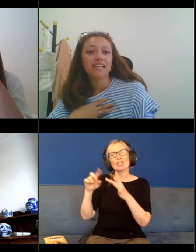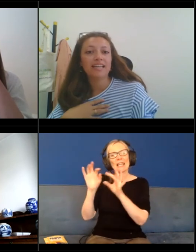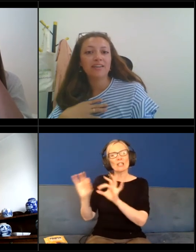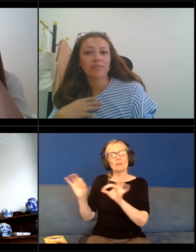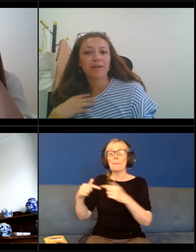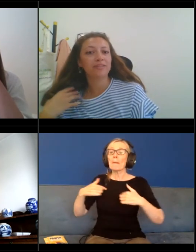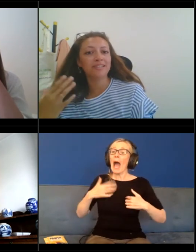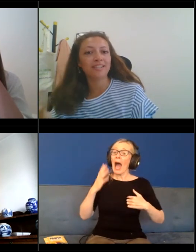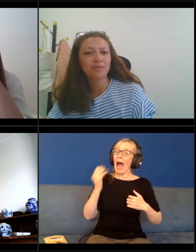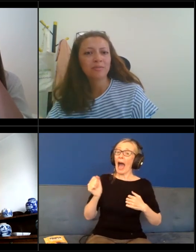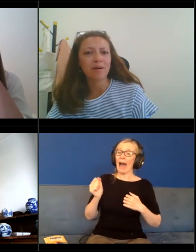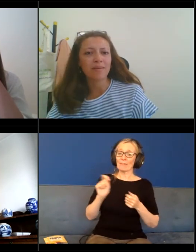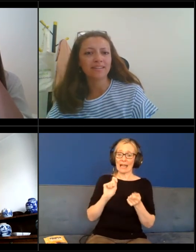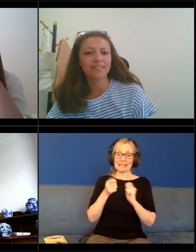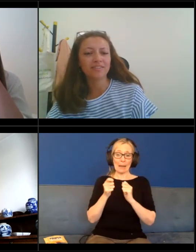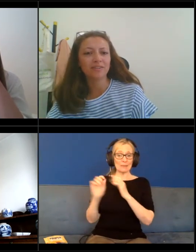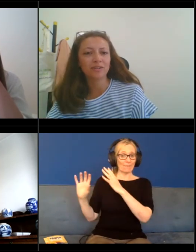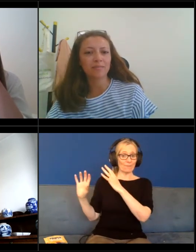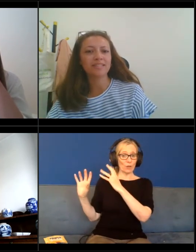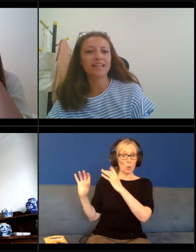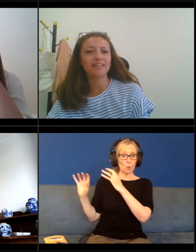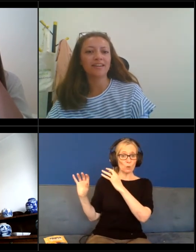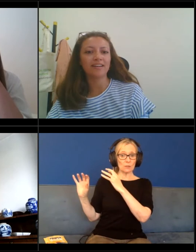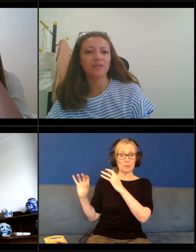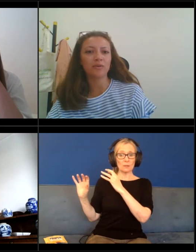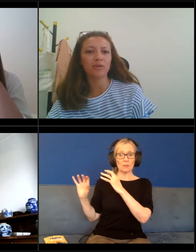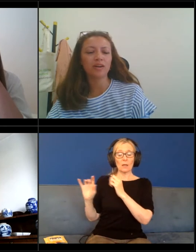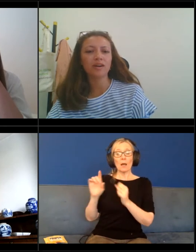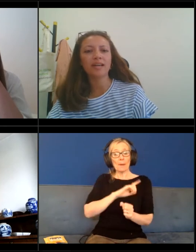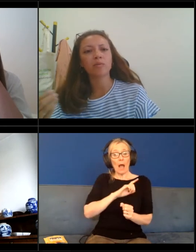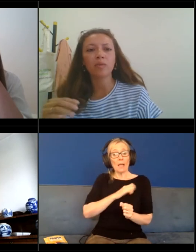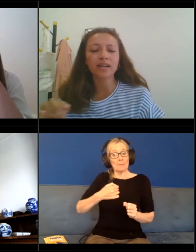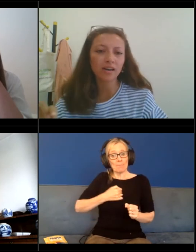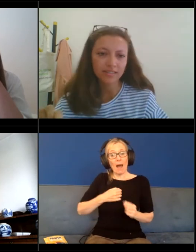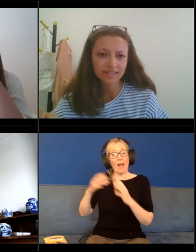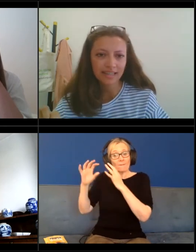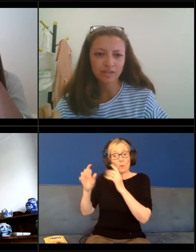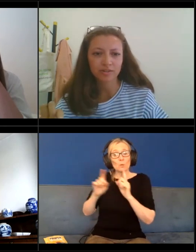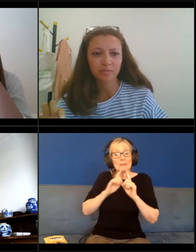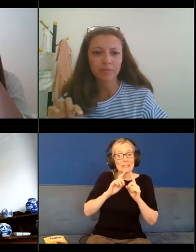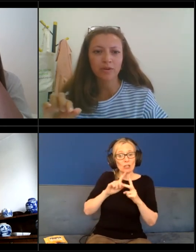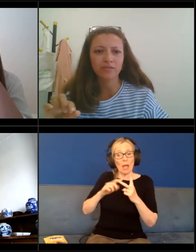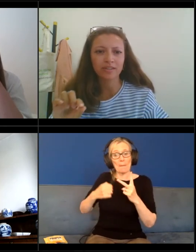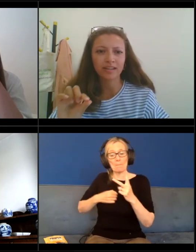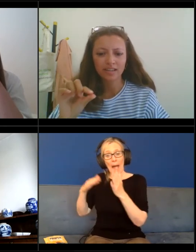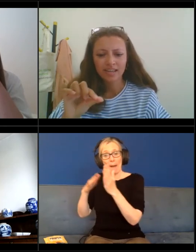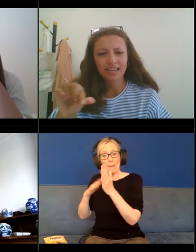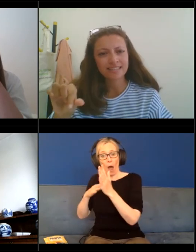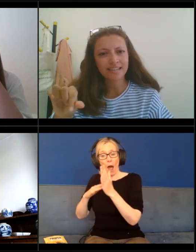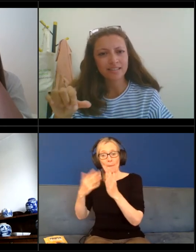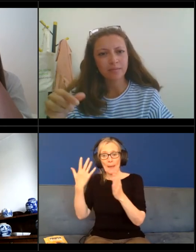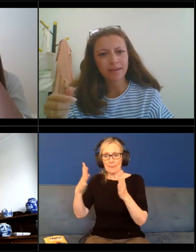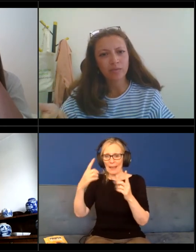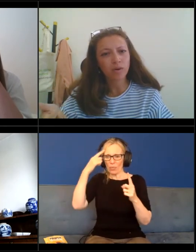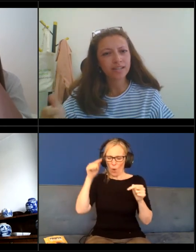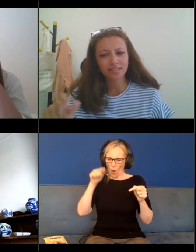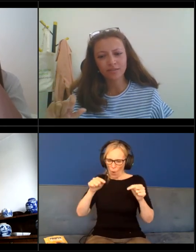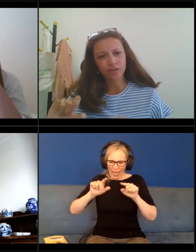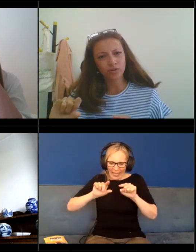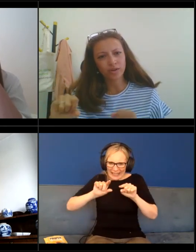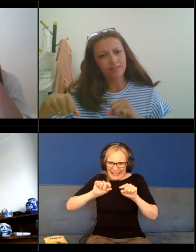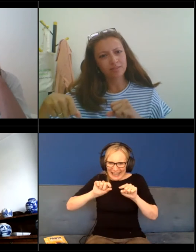flute. And if my flute teacher and my mum hadn't come together and thought, okay, well, why can't this key just be moved and like extended a bit?